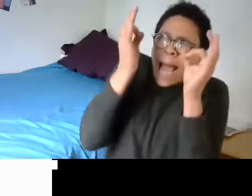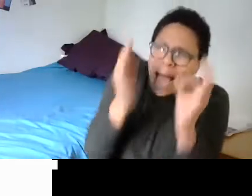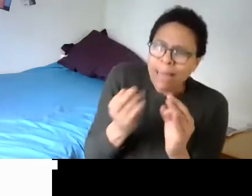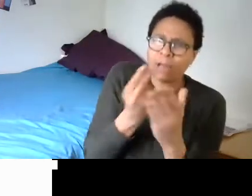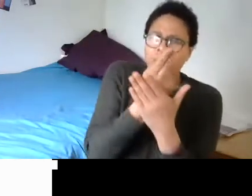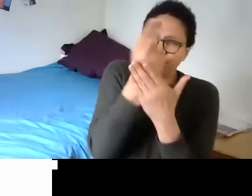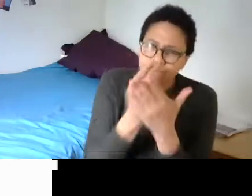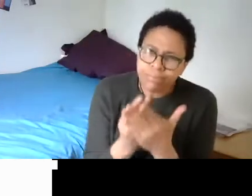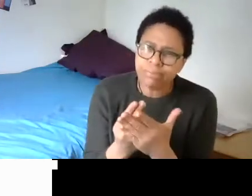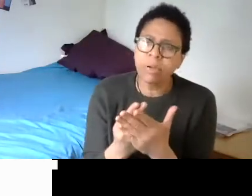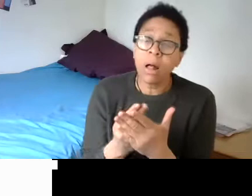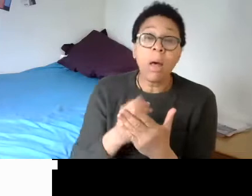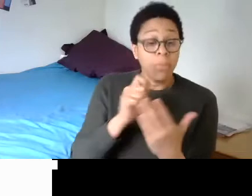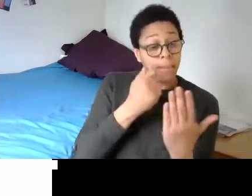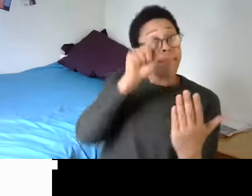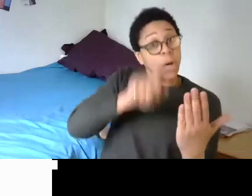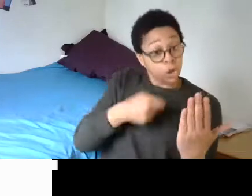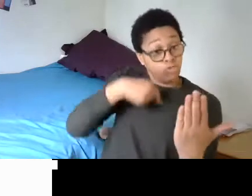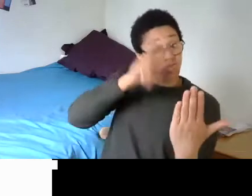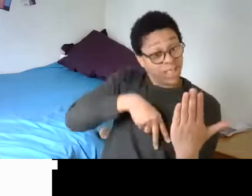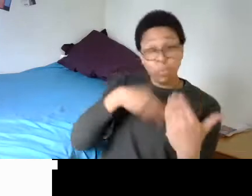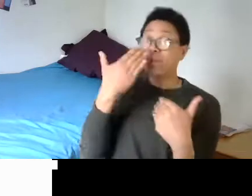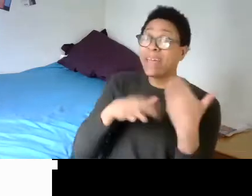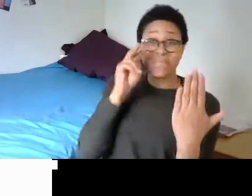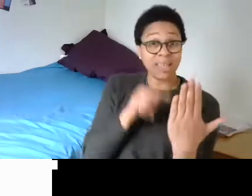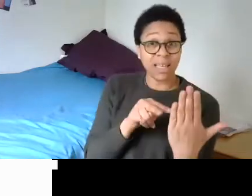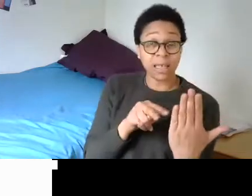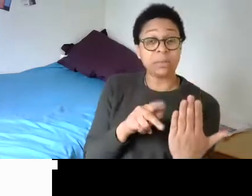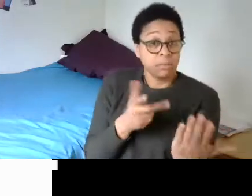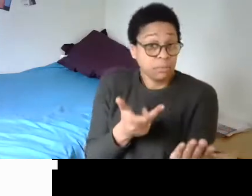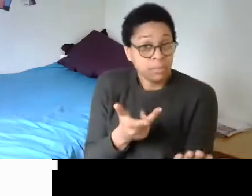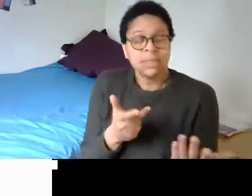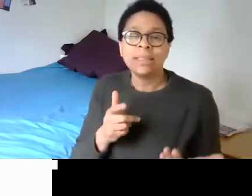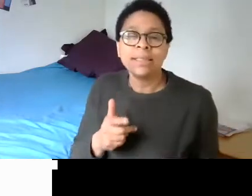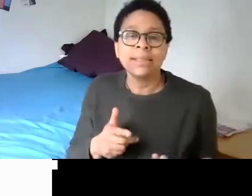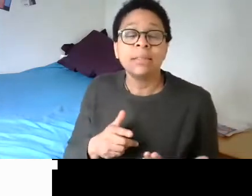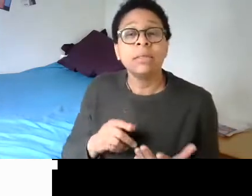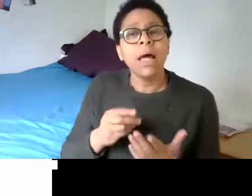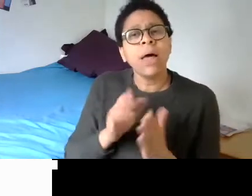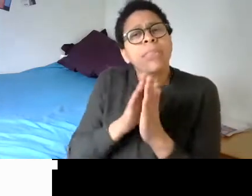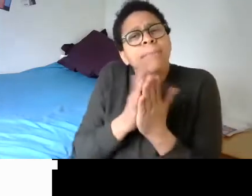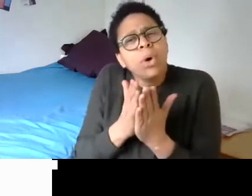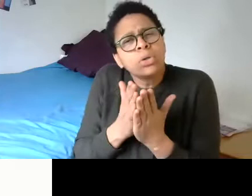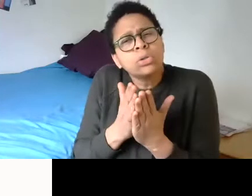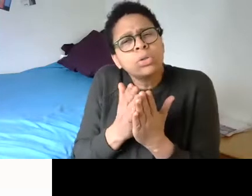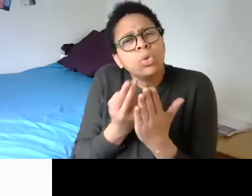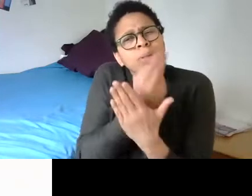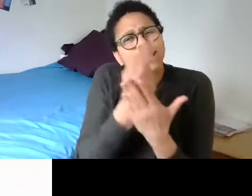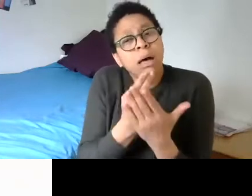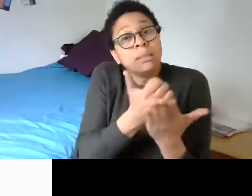objects that the reader may never have had the chance to see in real life. And books were also designed to help readers in other ways.